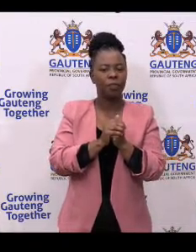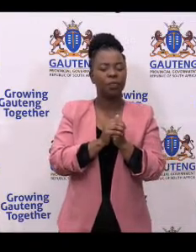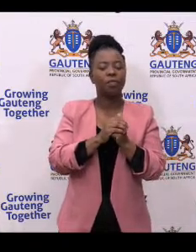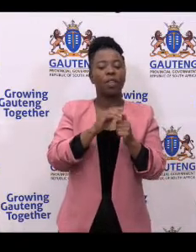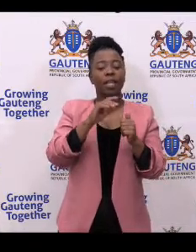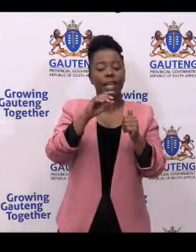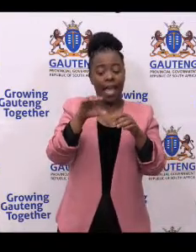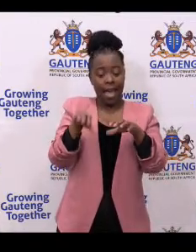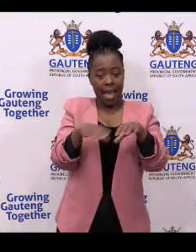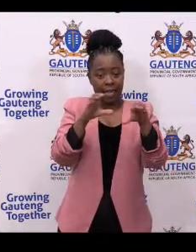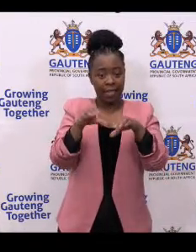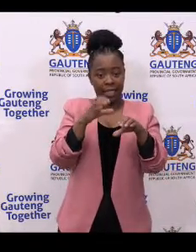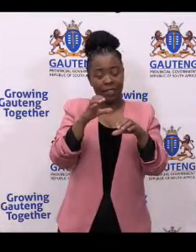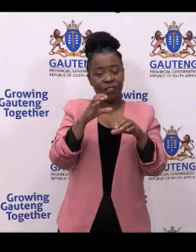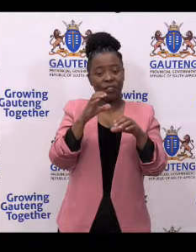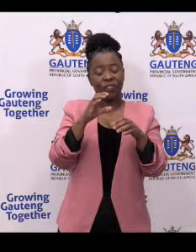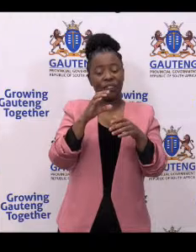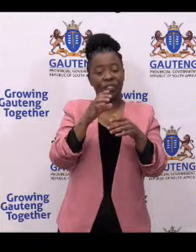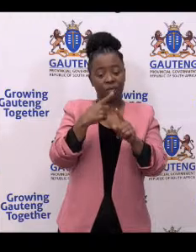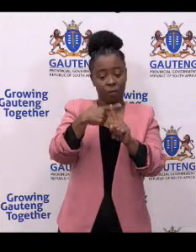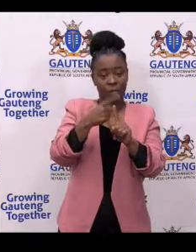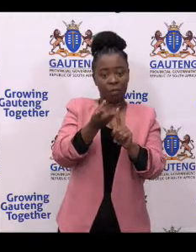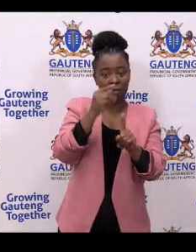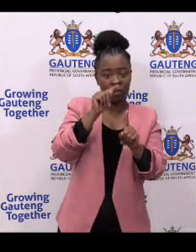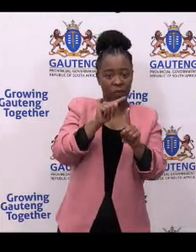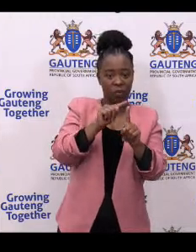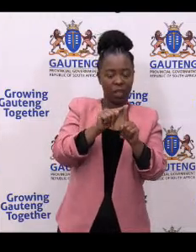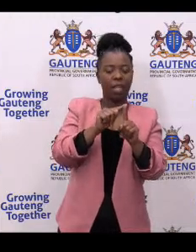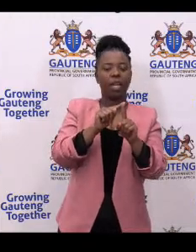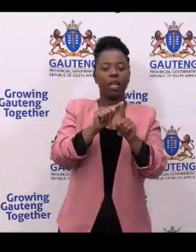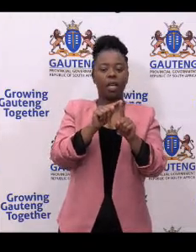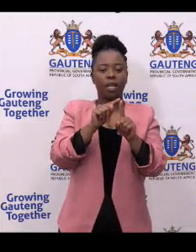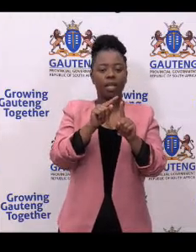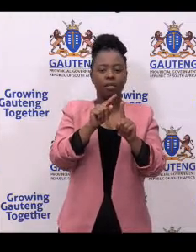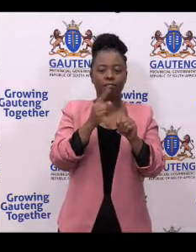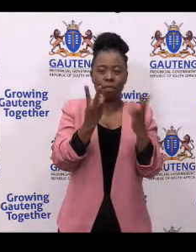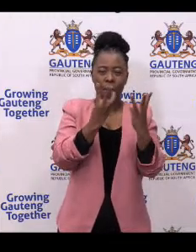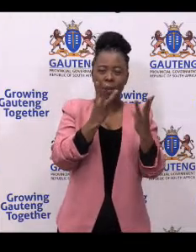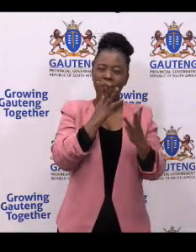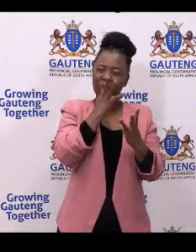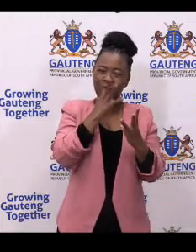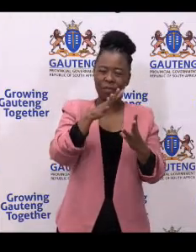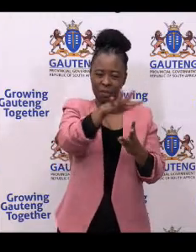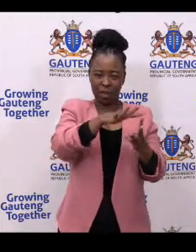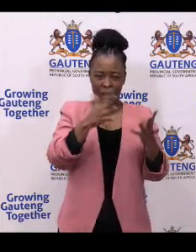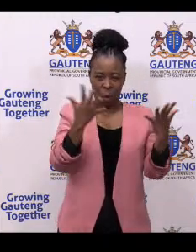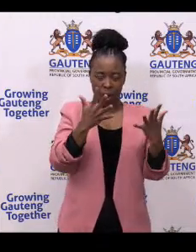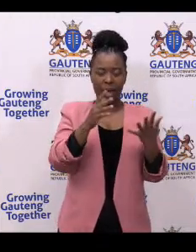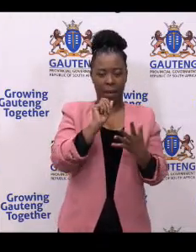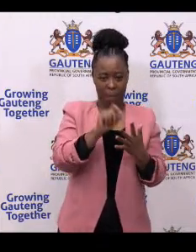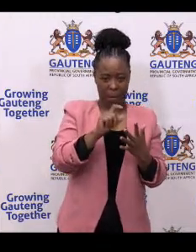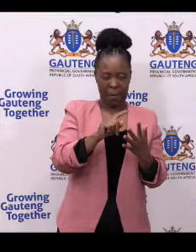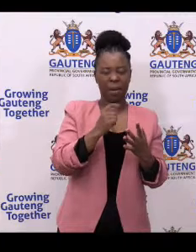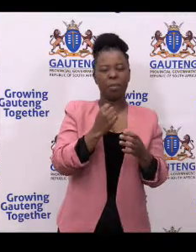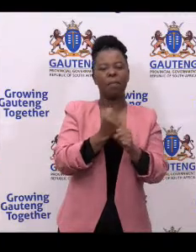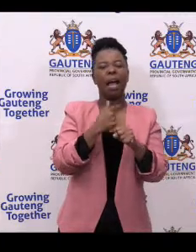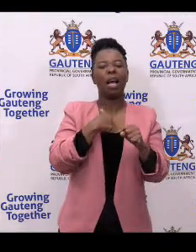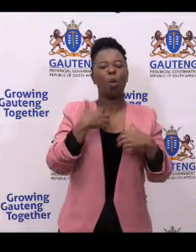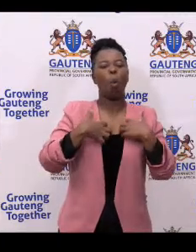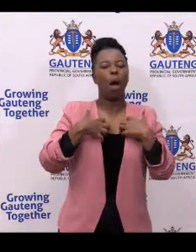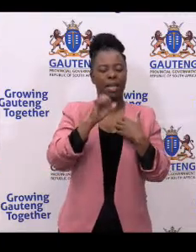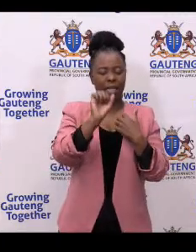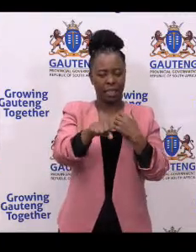active cases in Sidibeng, which in terms of the per capita in population, it's something that worries us. We are,